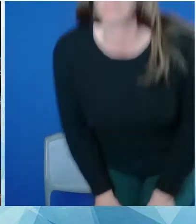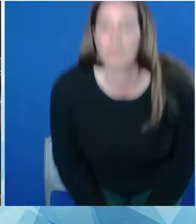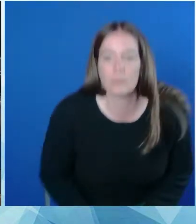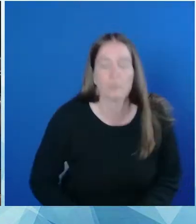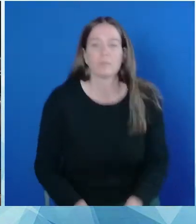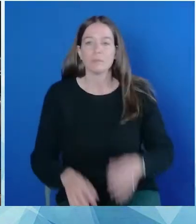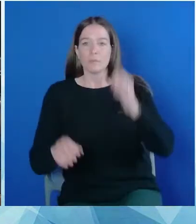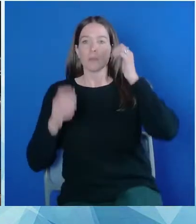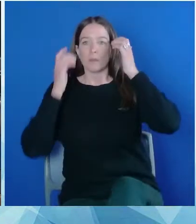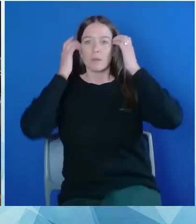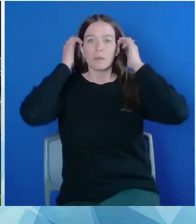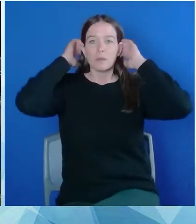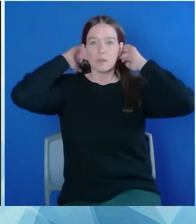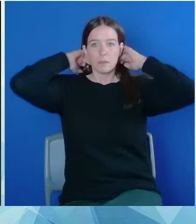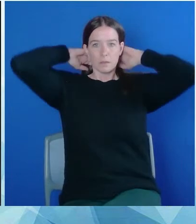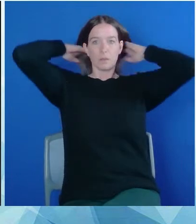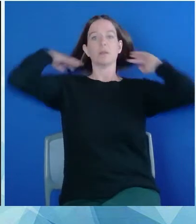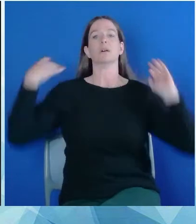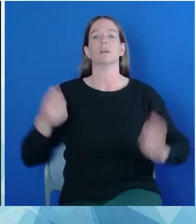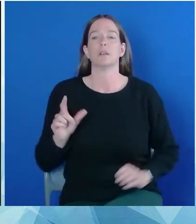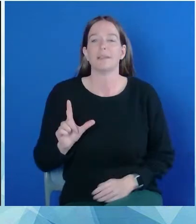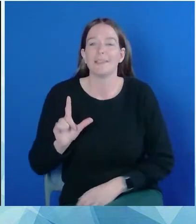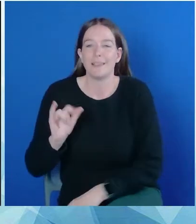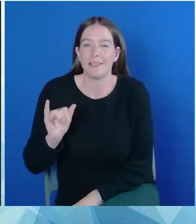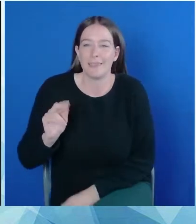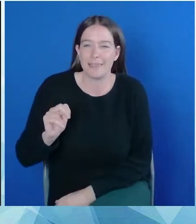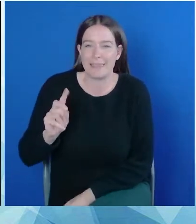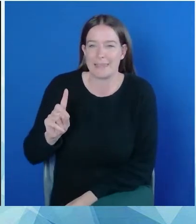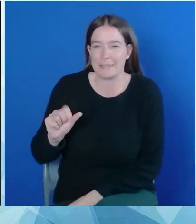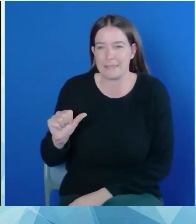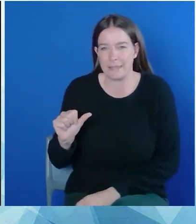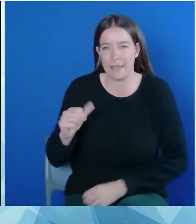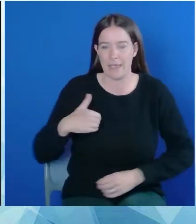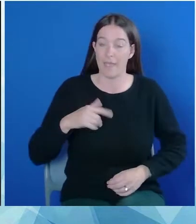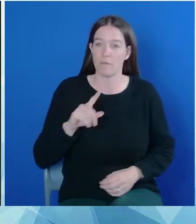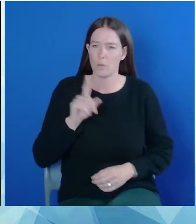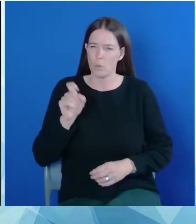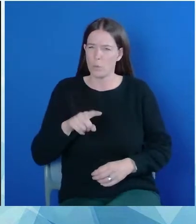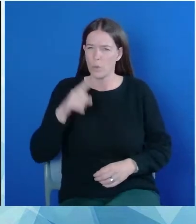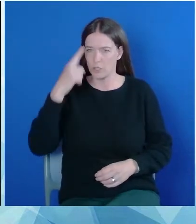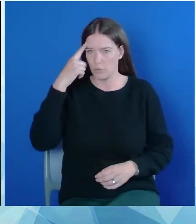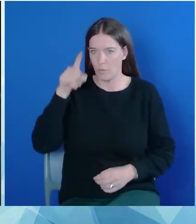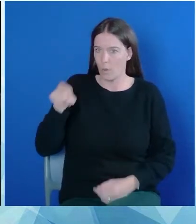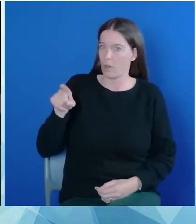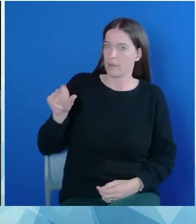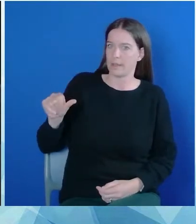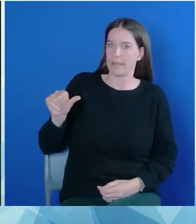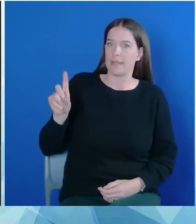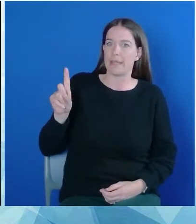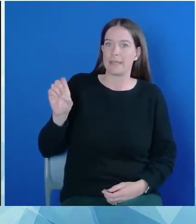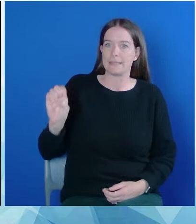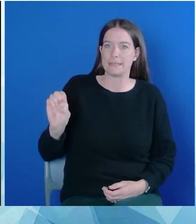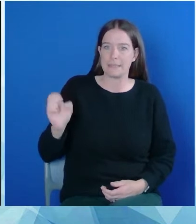This is Linda. I have a question for ADE.